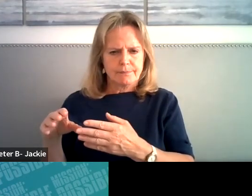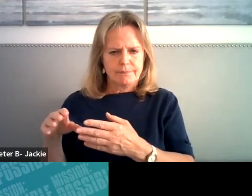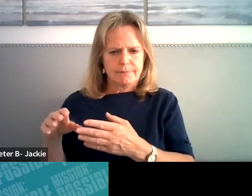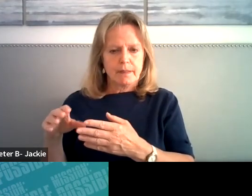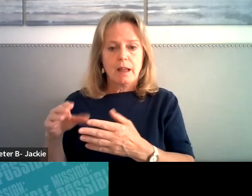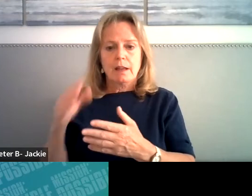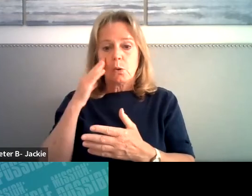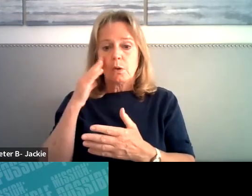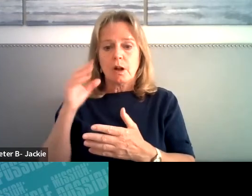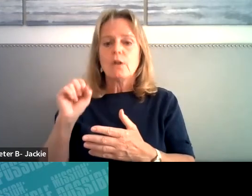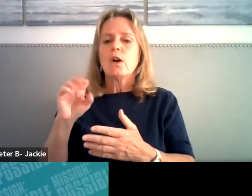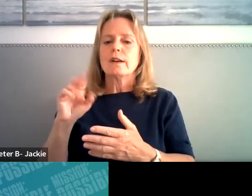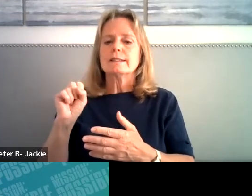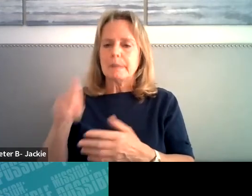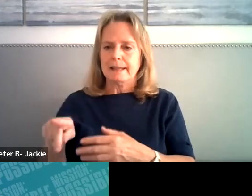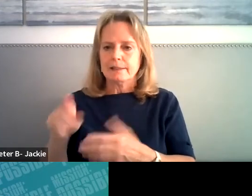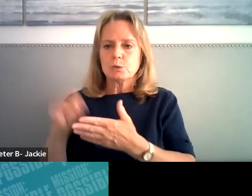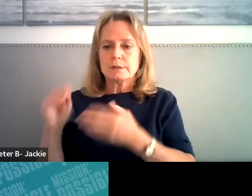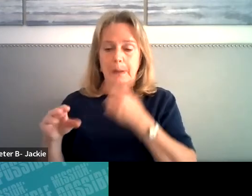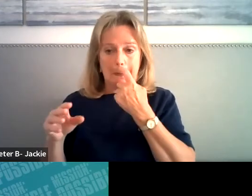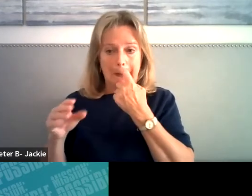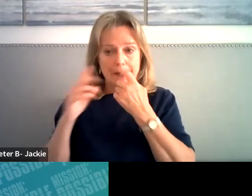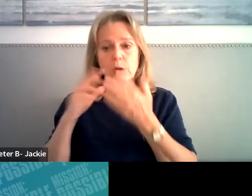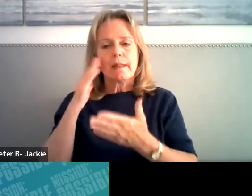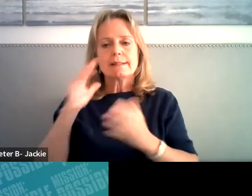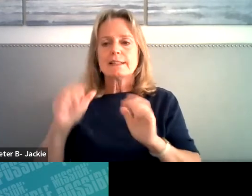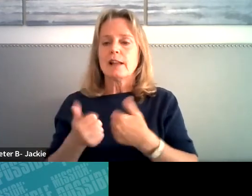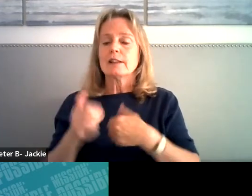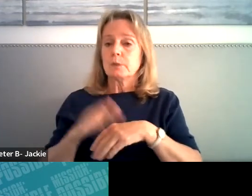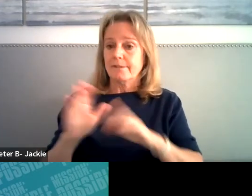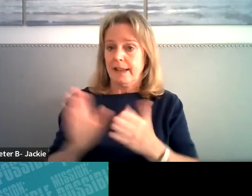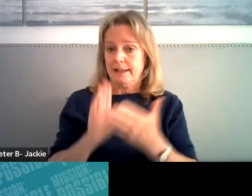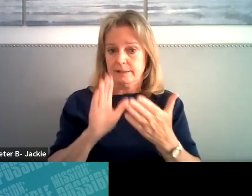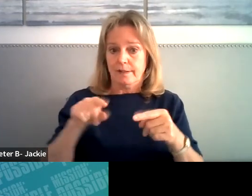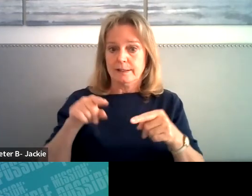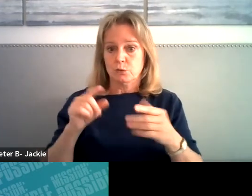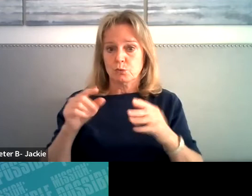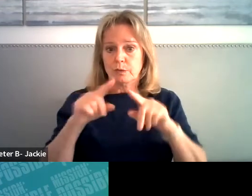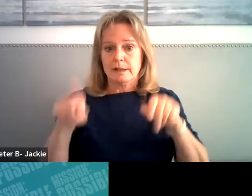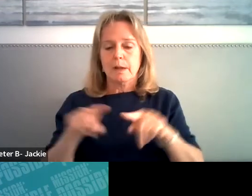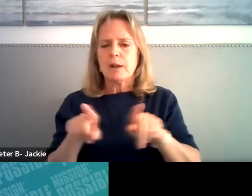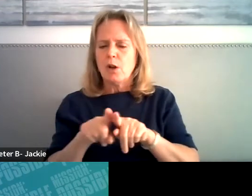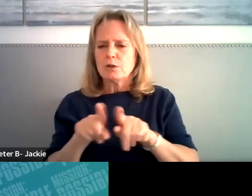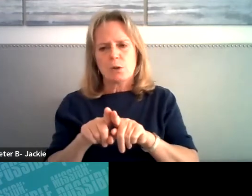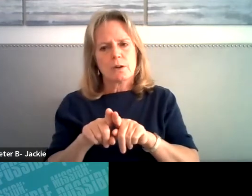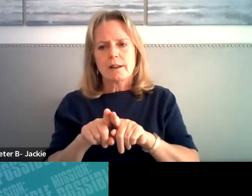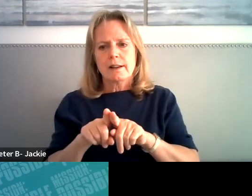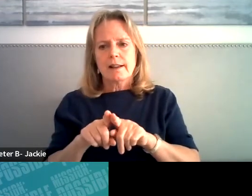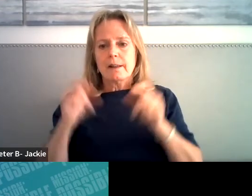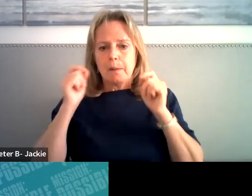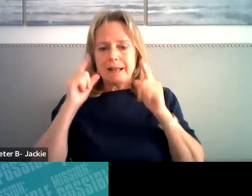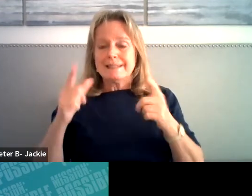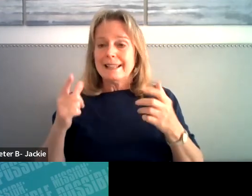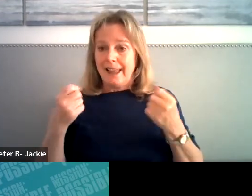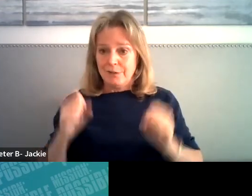the challenges that we faced on this very screen, but however, I also want to emphasize the amazing efforts